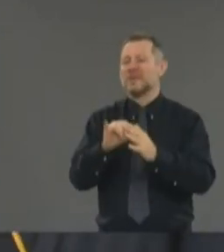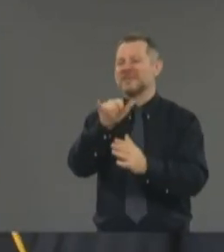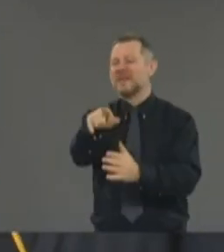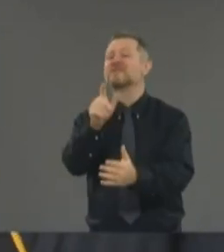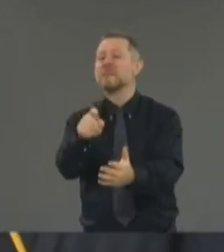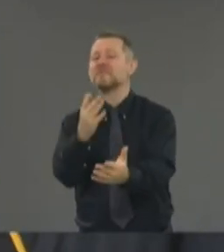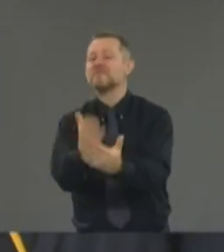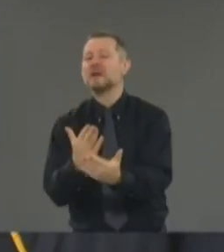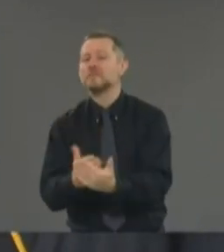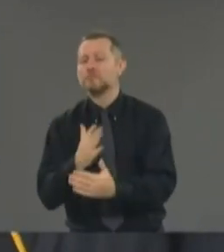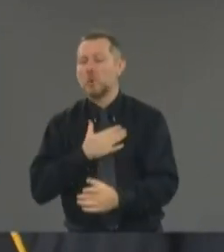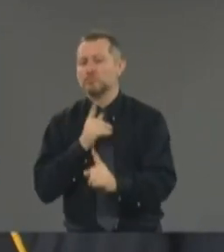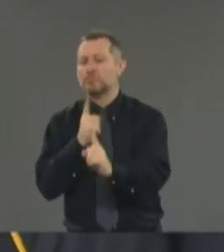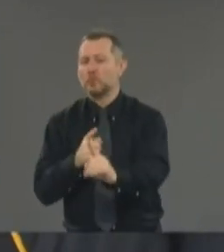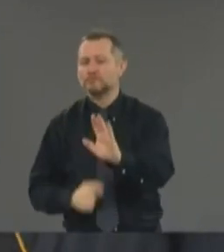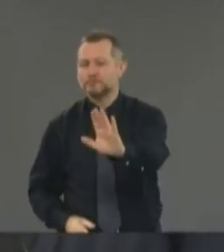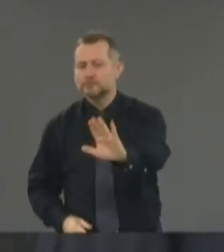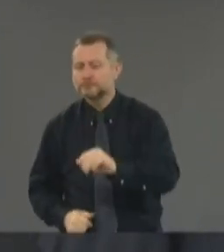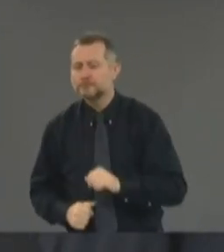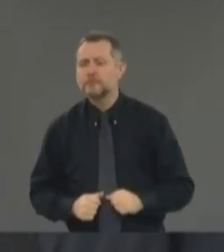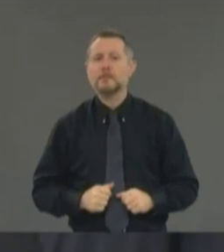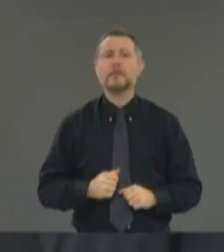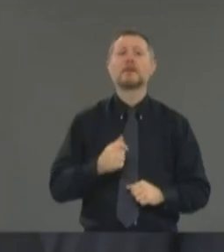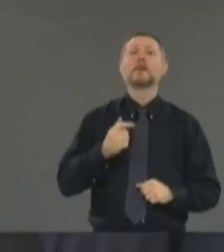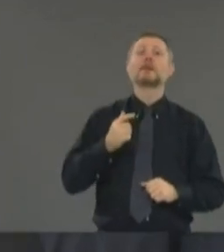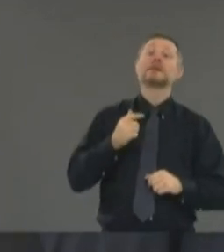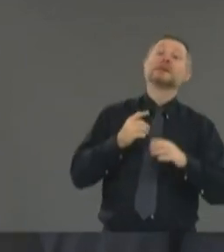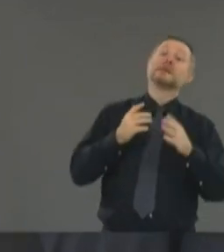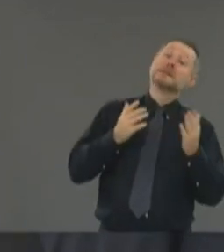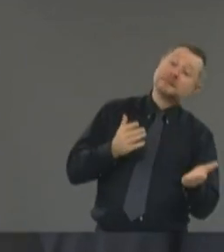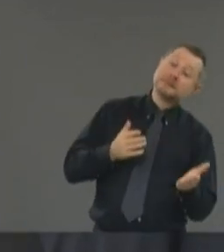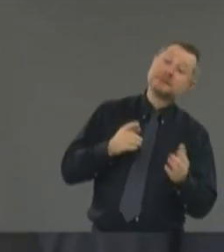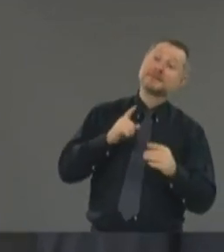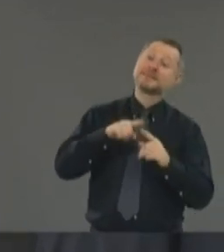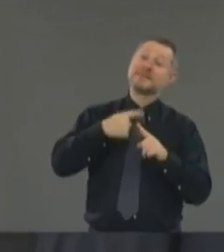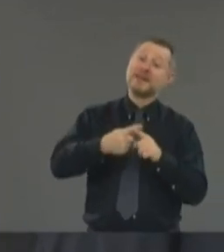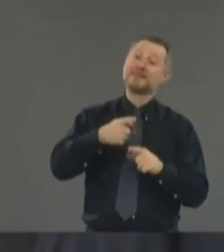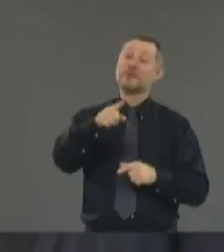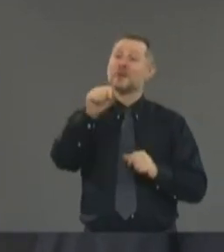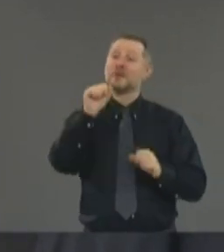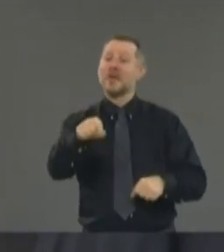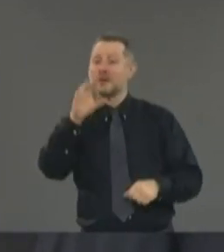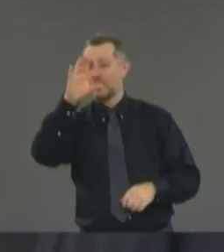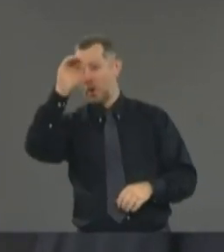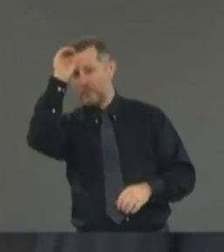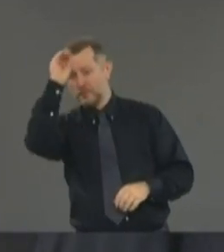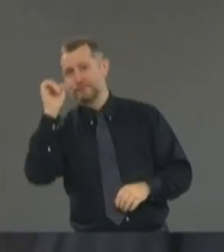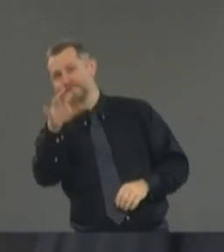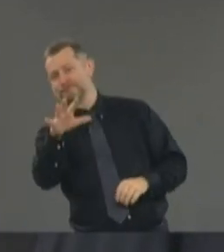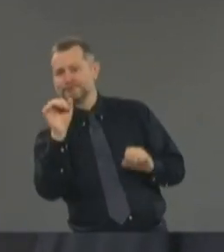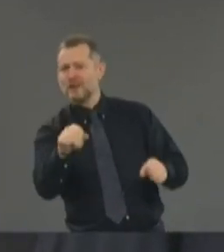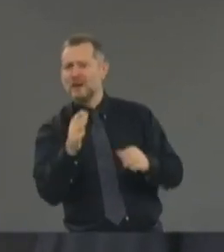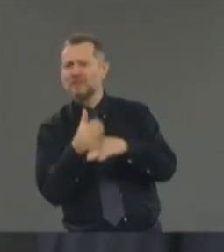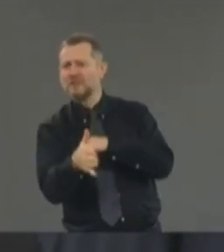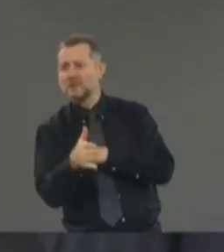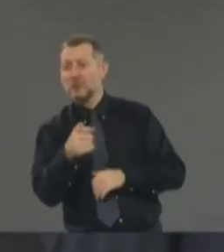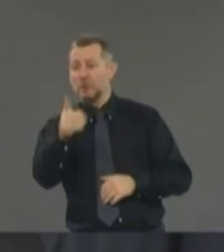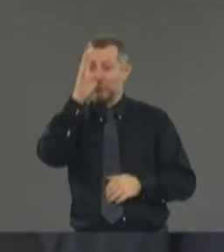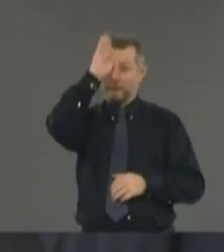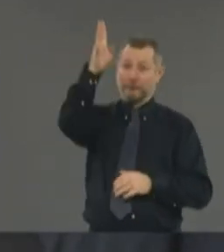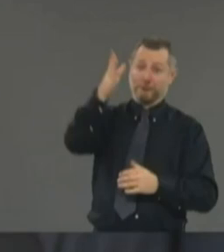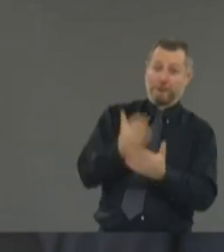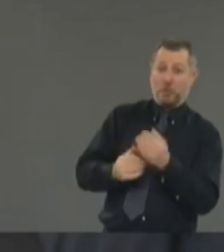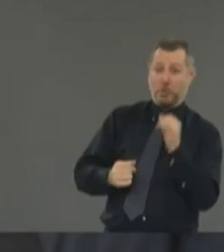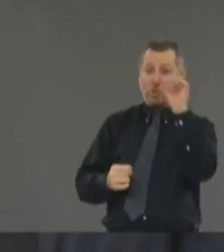to say. Start with facts and then have an opinion. If you have your own facts, then you have your own